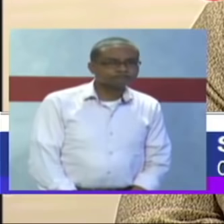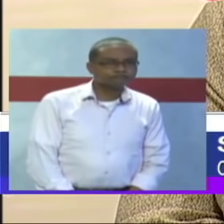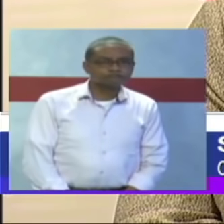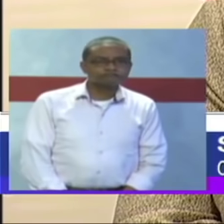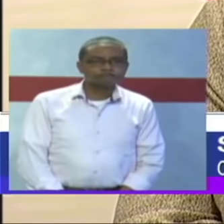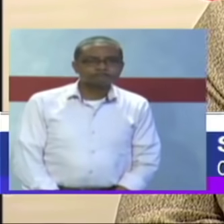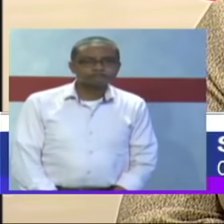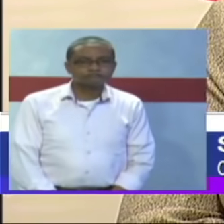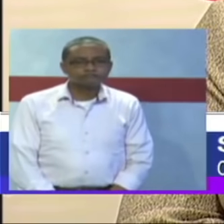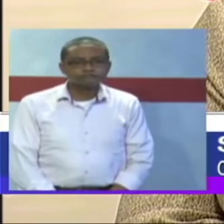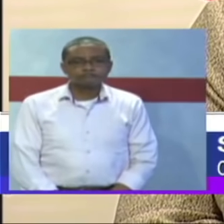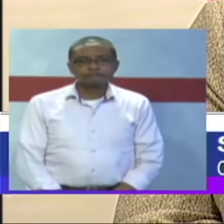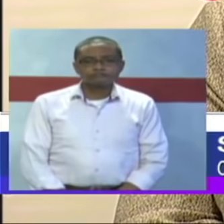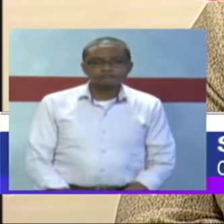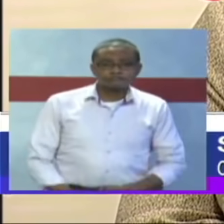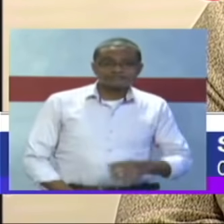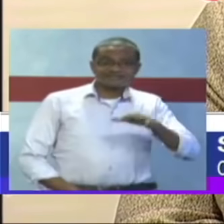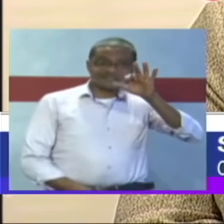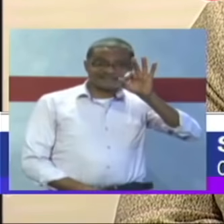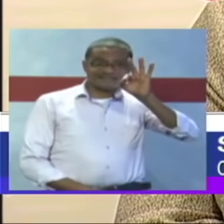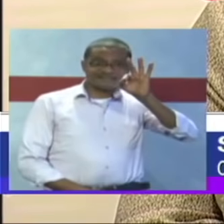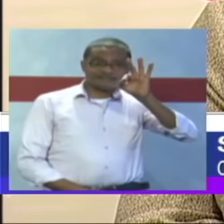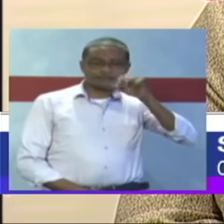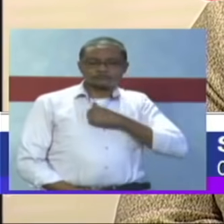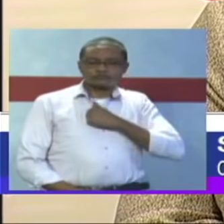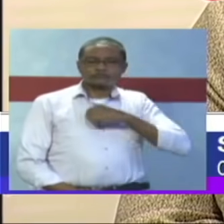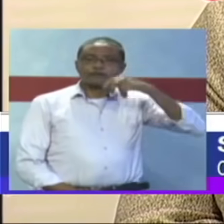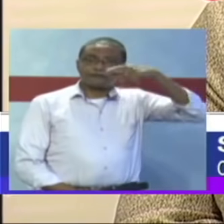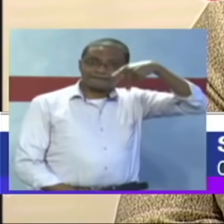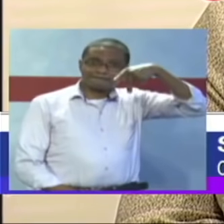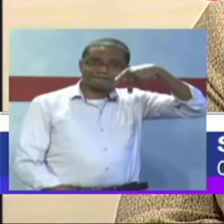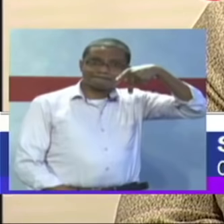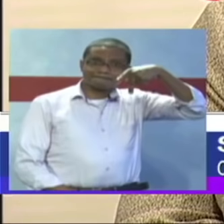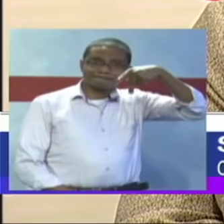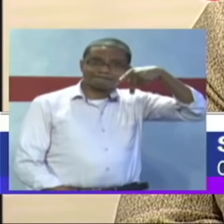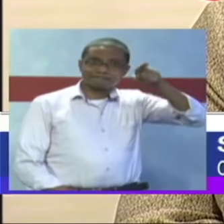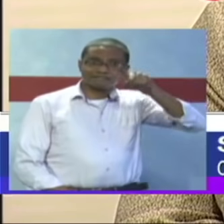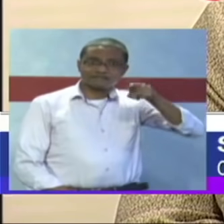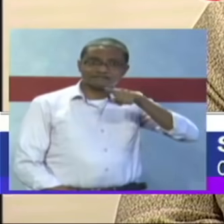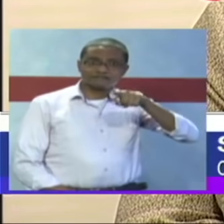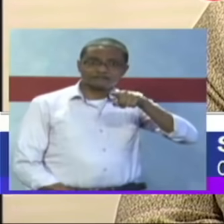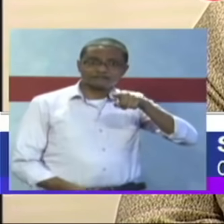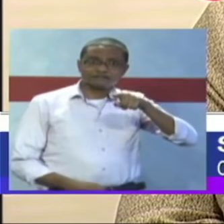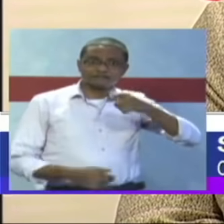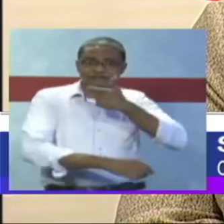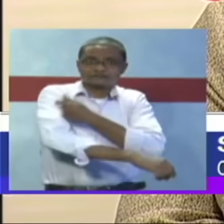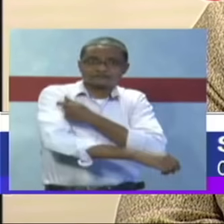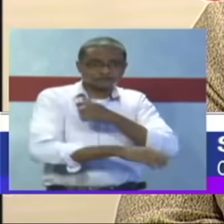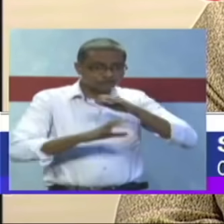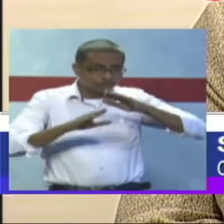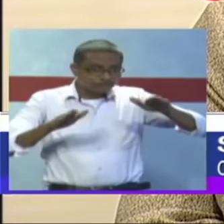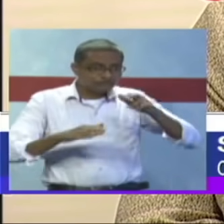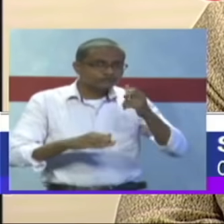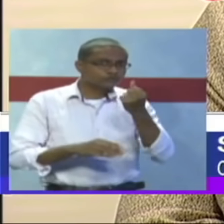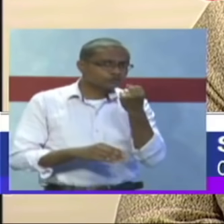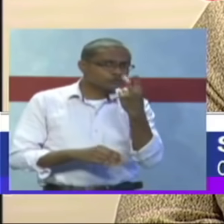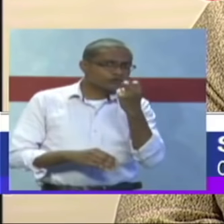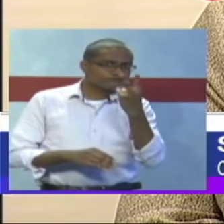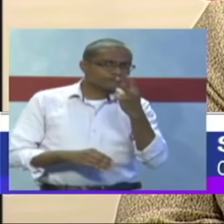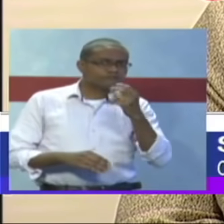As it relates to the administration of the Pfizer vaccine to children between the ages of 12 to 18,